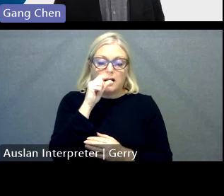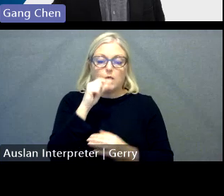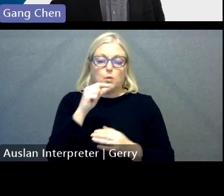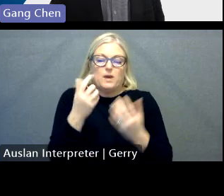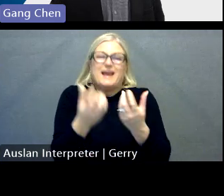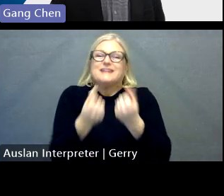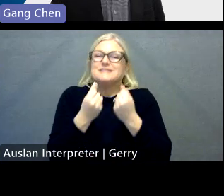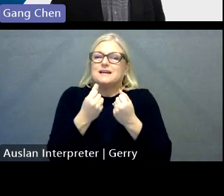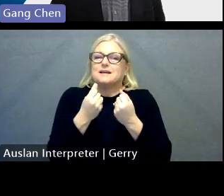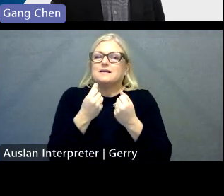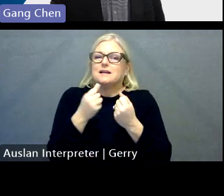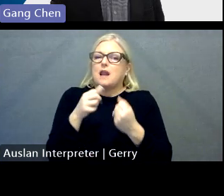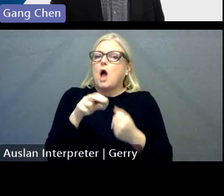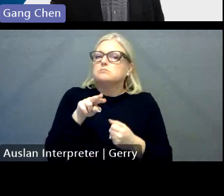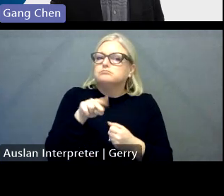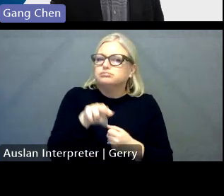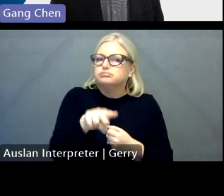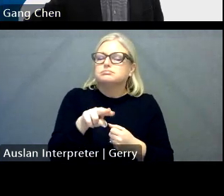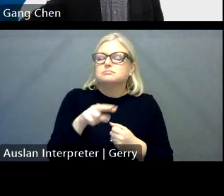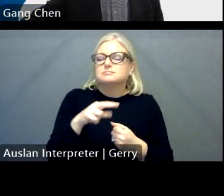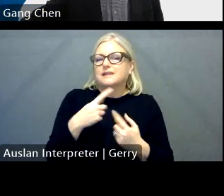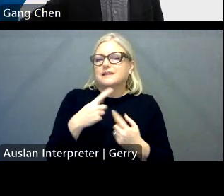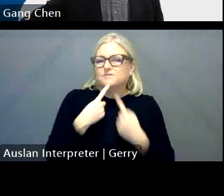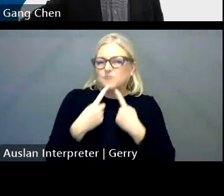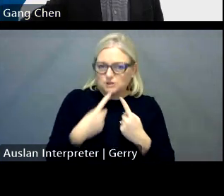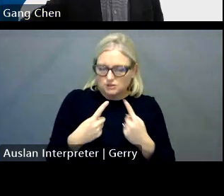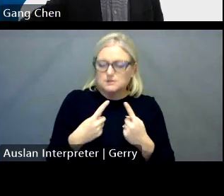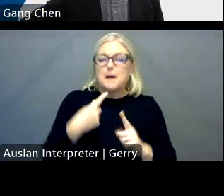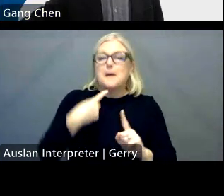Similarly, it will have easy English as well.